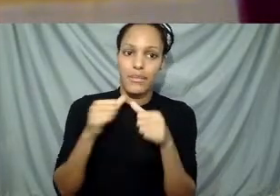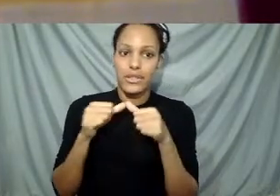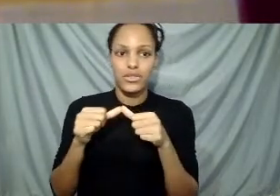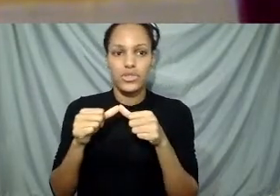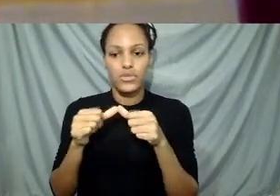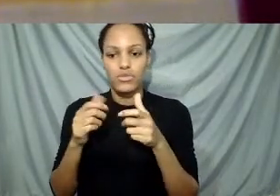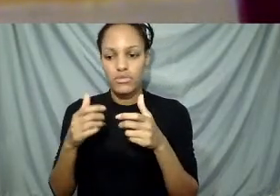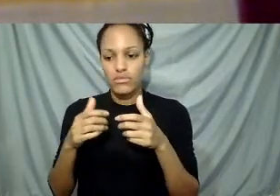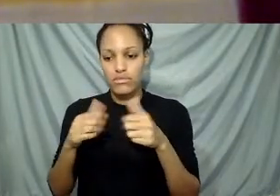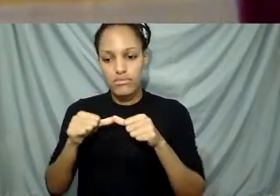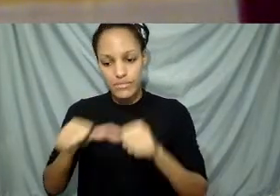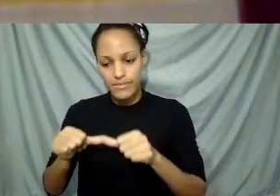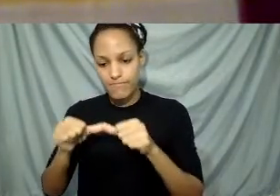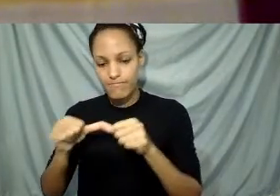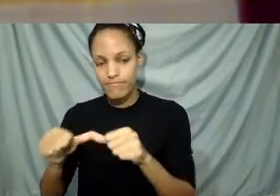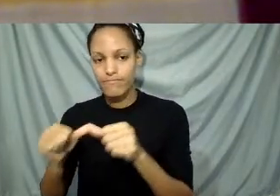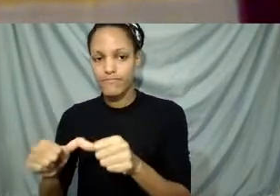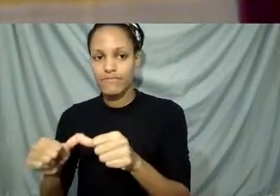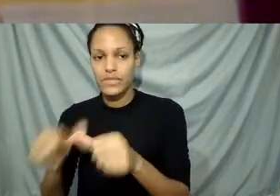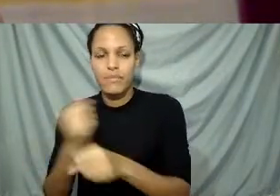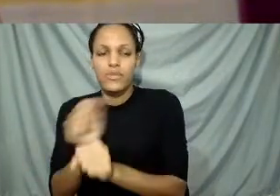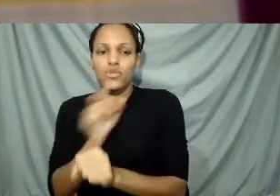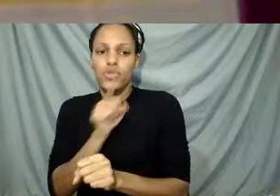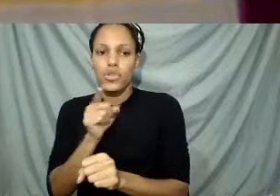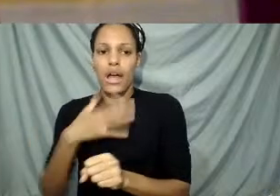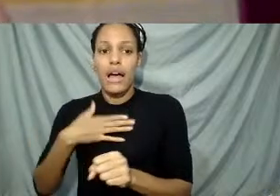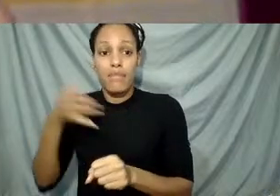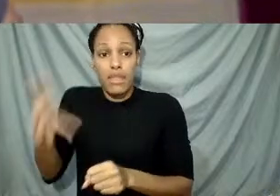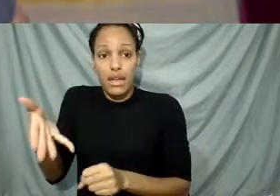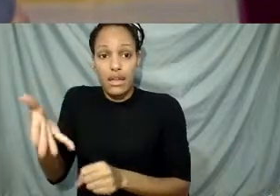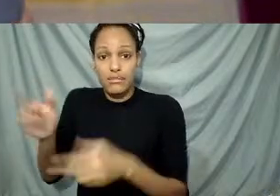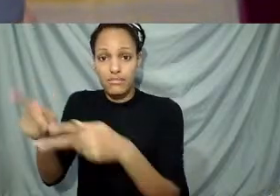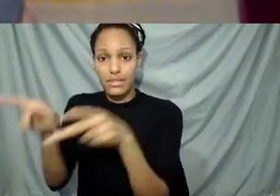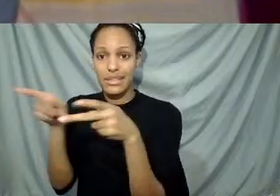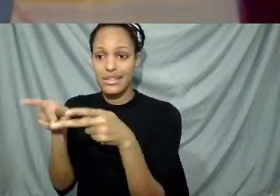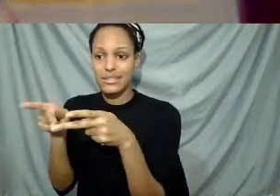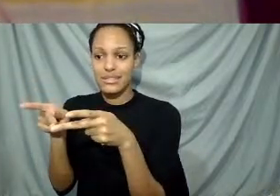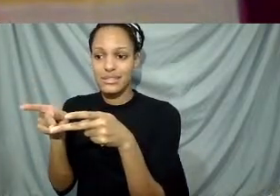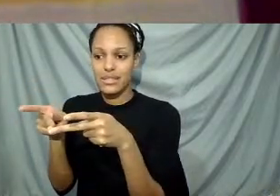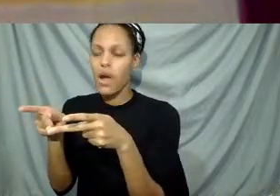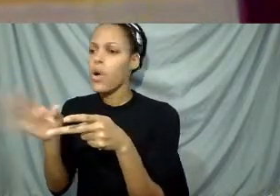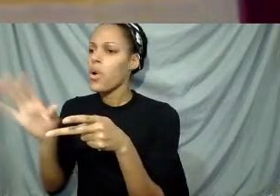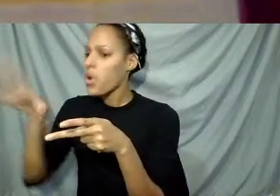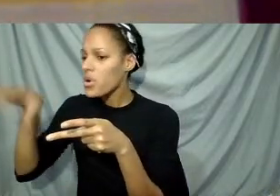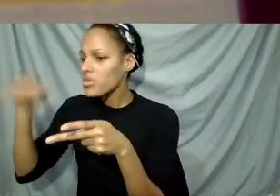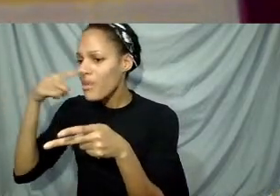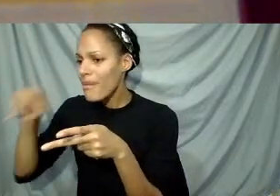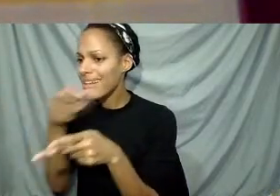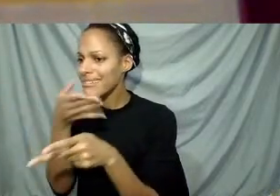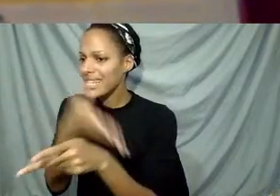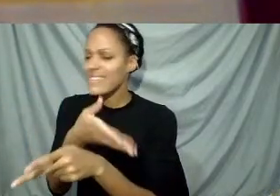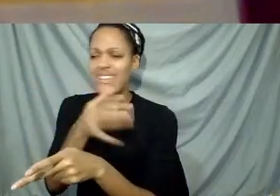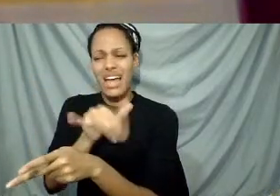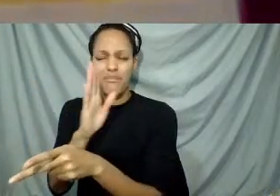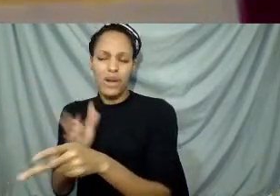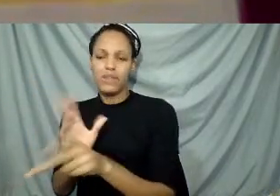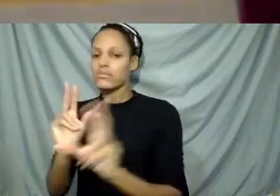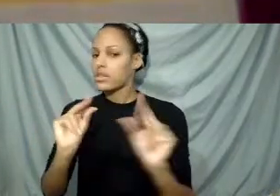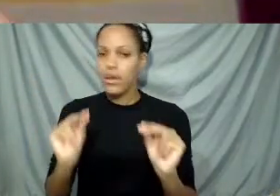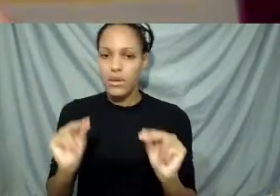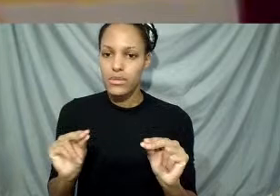push to make sure that when I'm in a space, I'm not asked to leave part of me at home. You know, you're gonna take all of